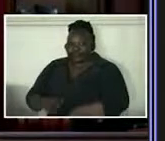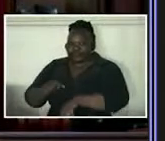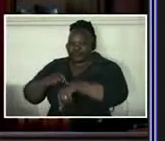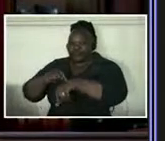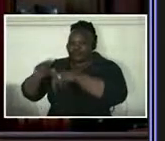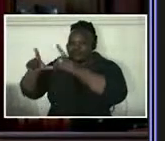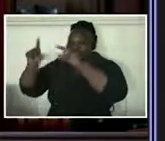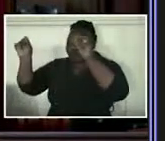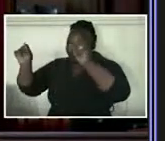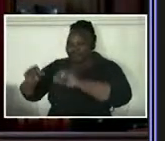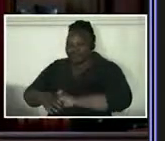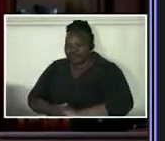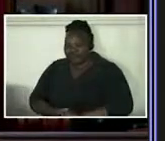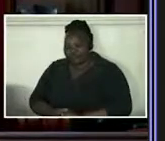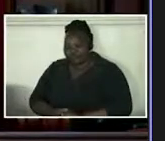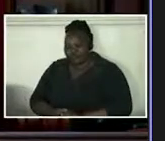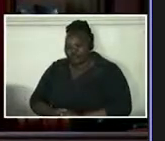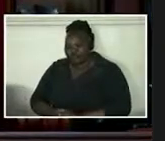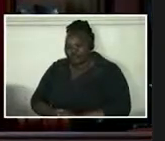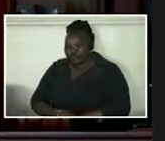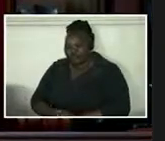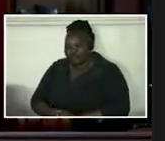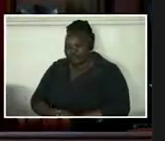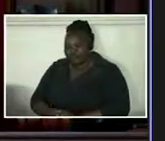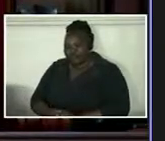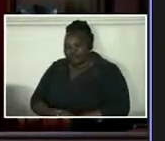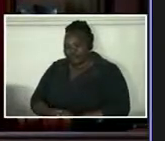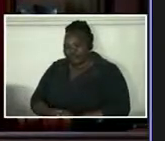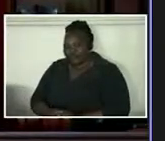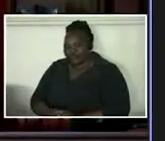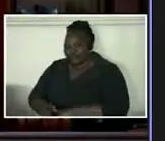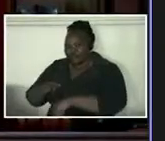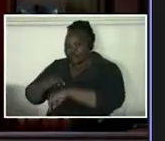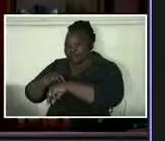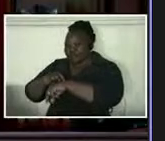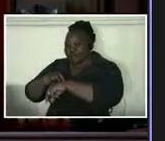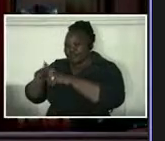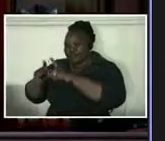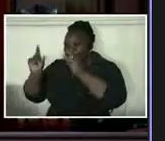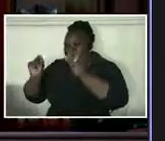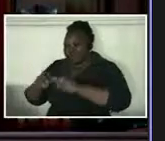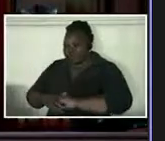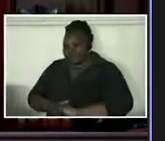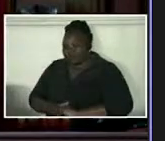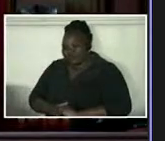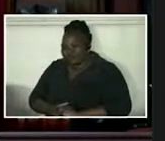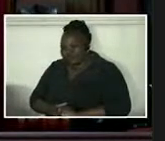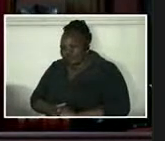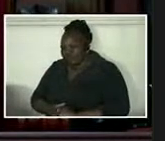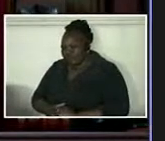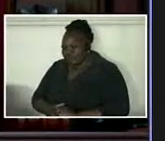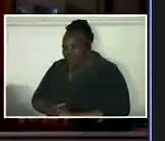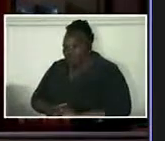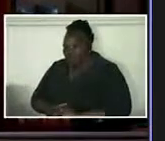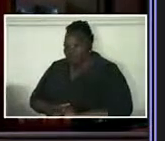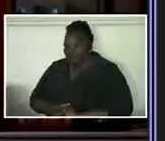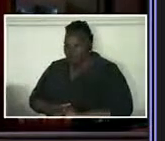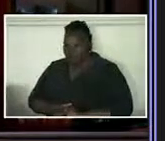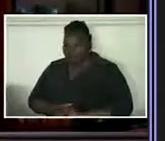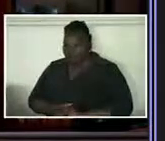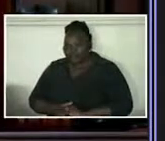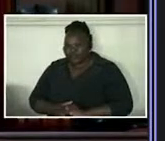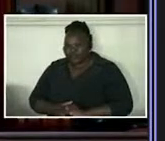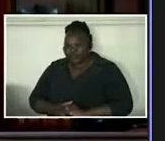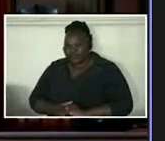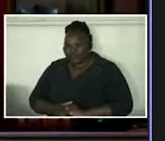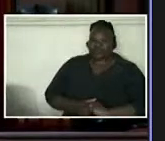your time is up no your time is up honorable member i would request